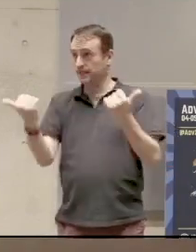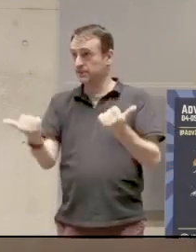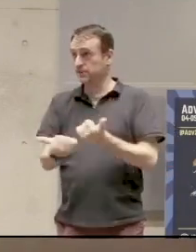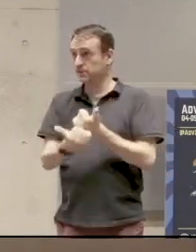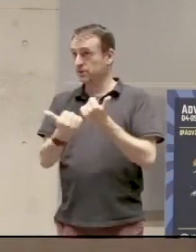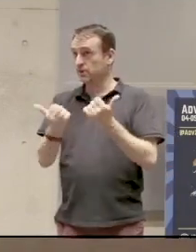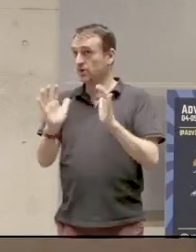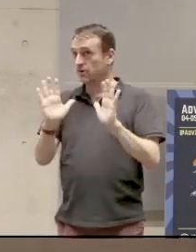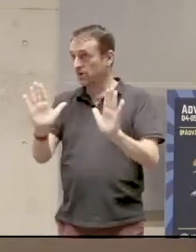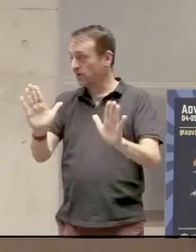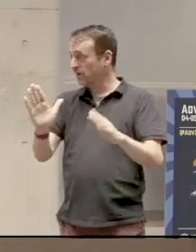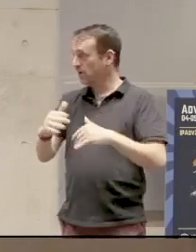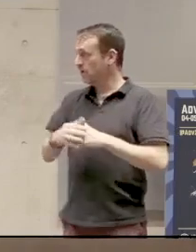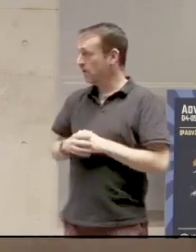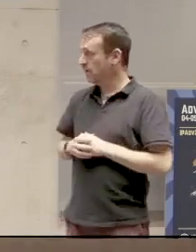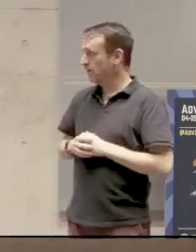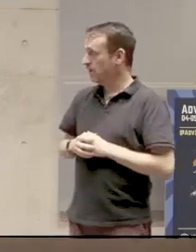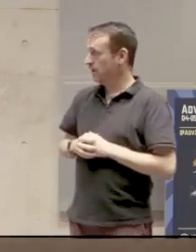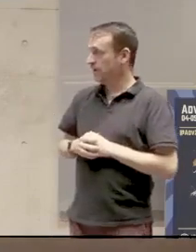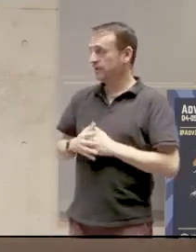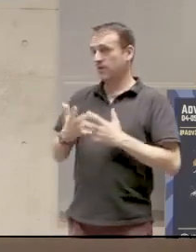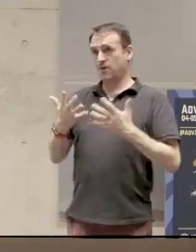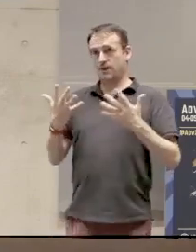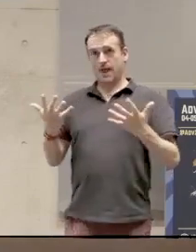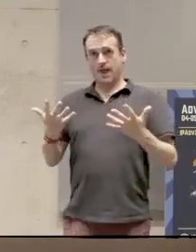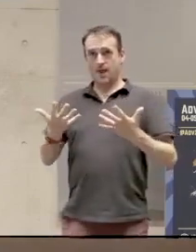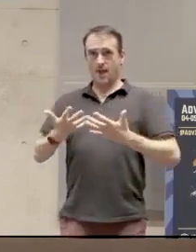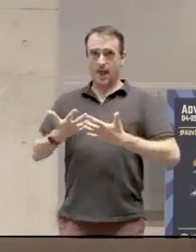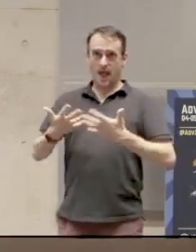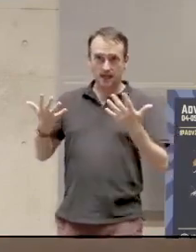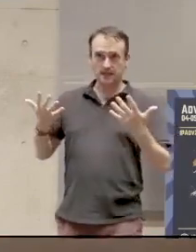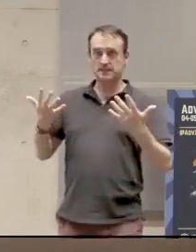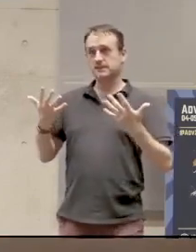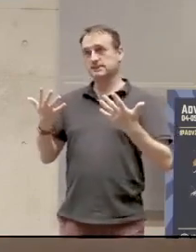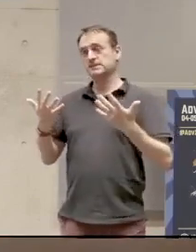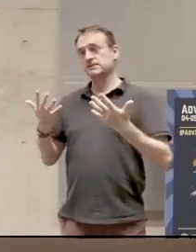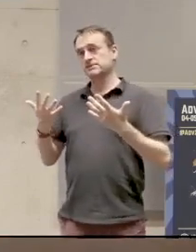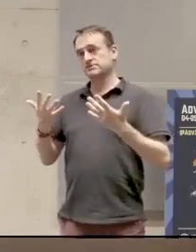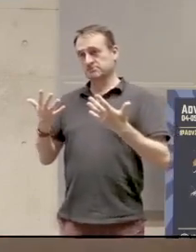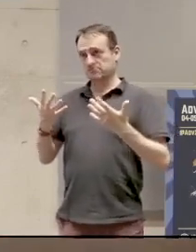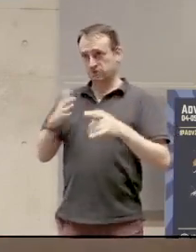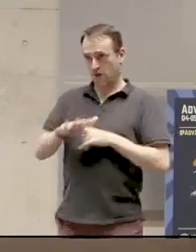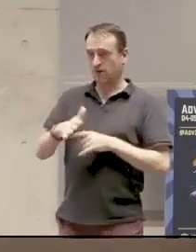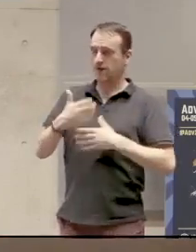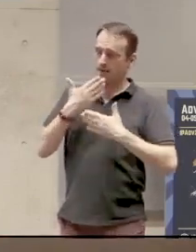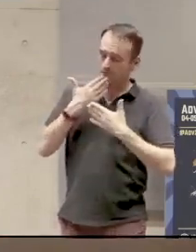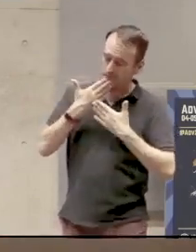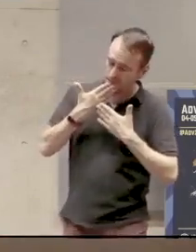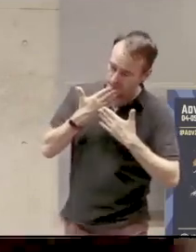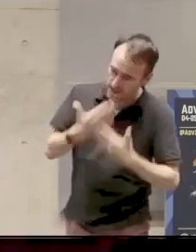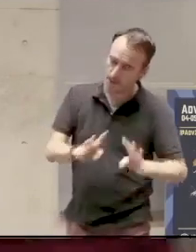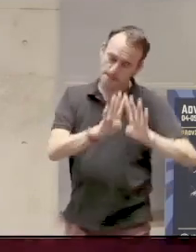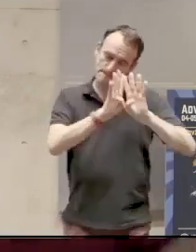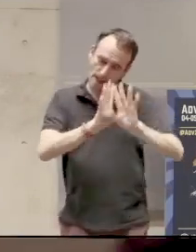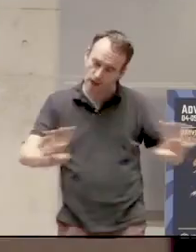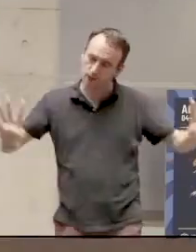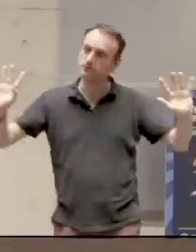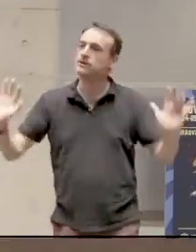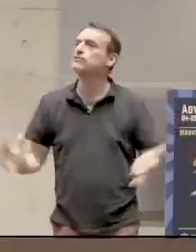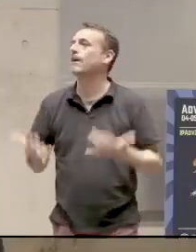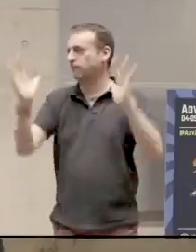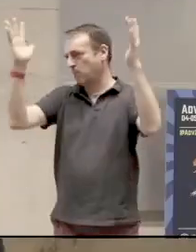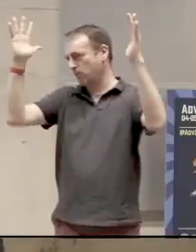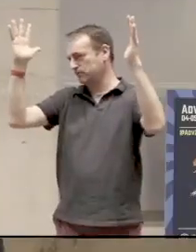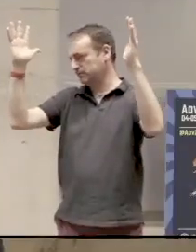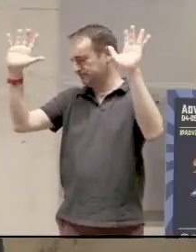drop any semblance of irony and quite sincerely thank the panel. Please, a round of applause, please, for